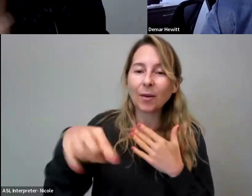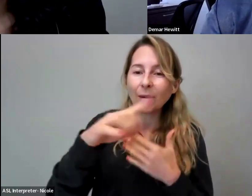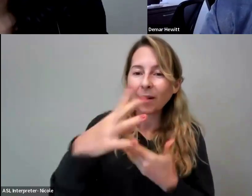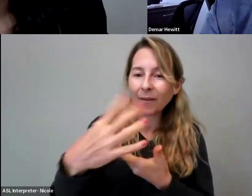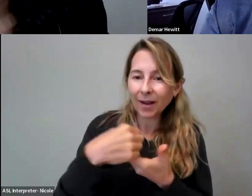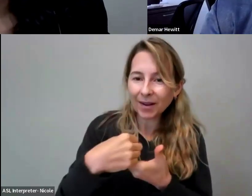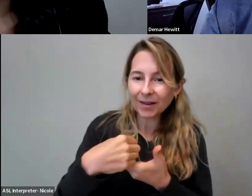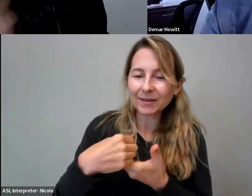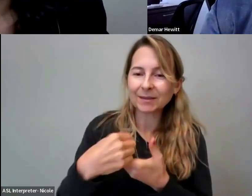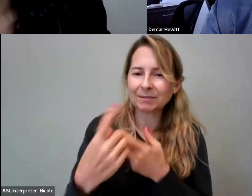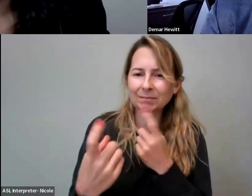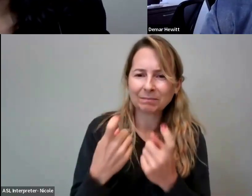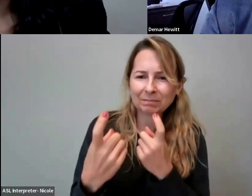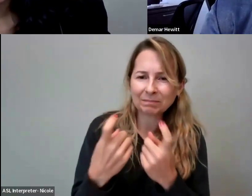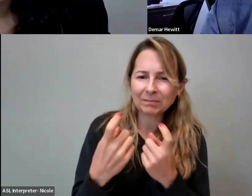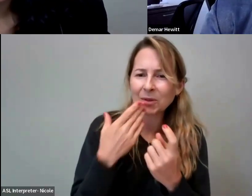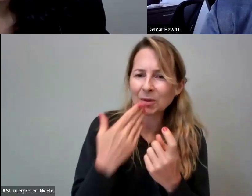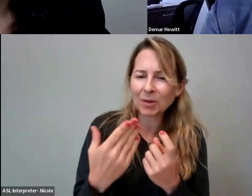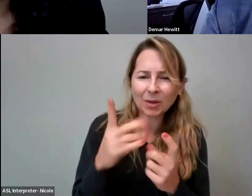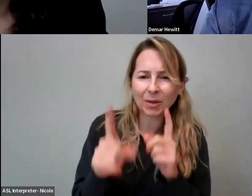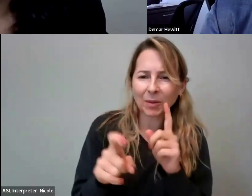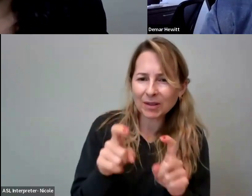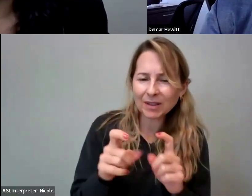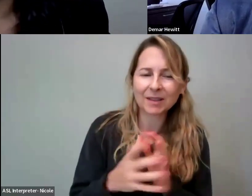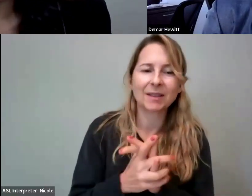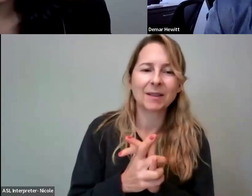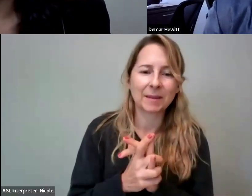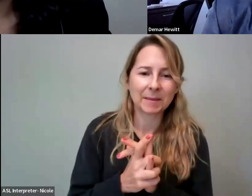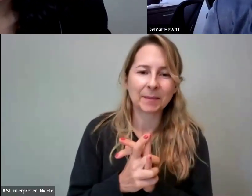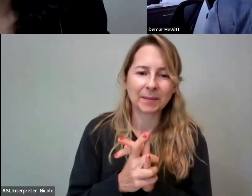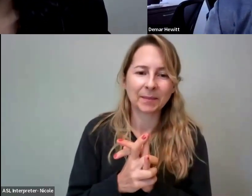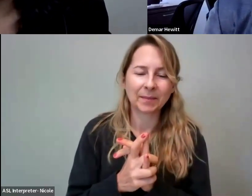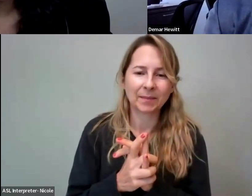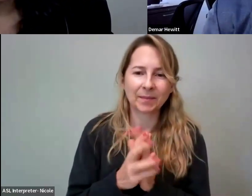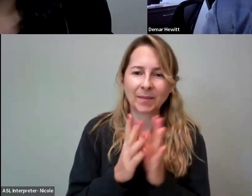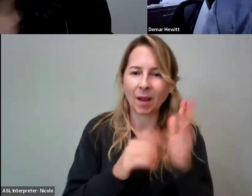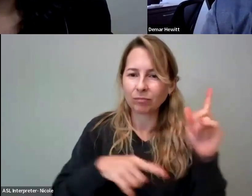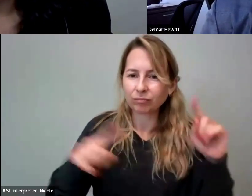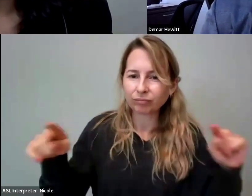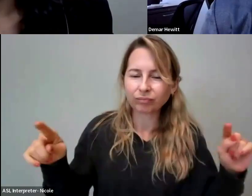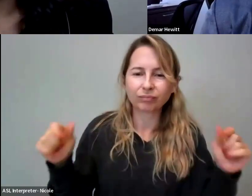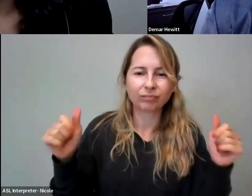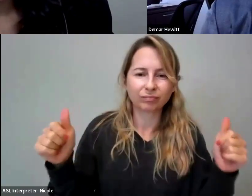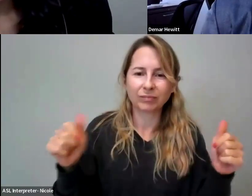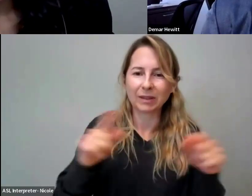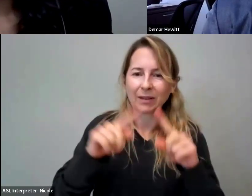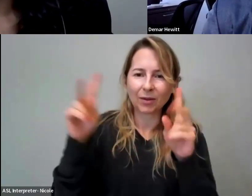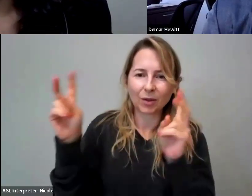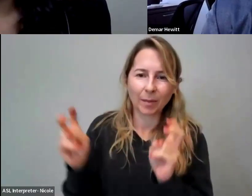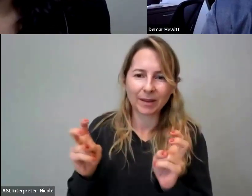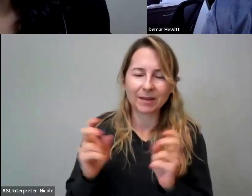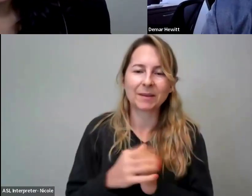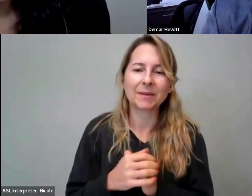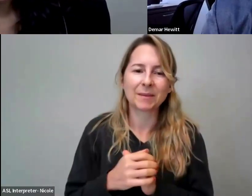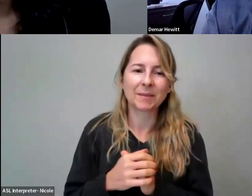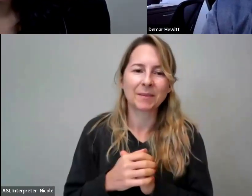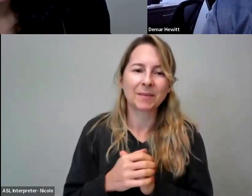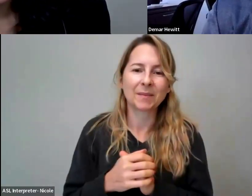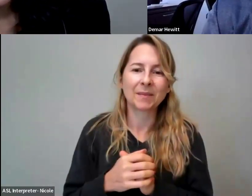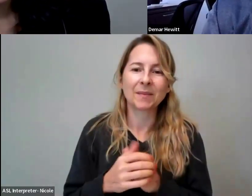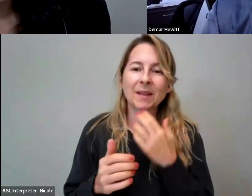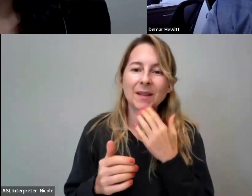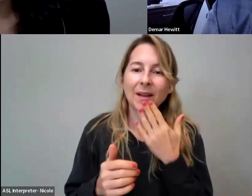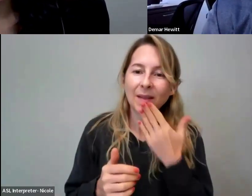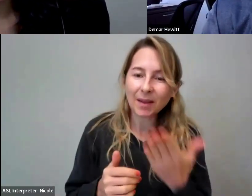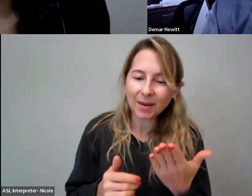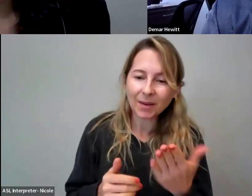for asking such detailed questions from a wide variety of topics. So we want to thank you